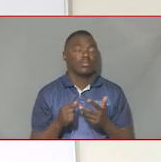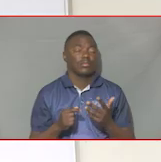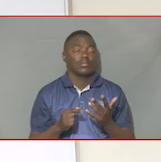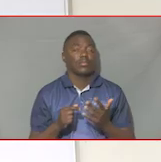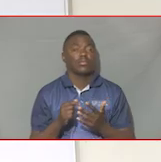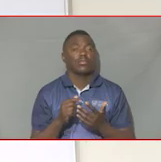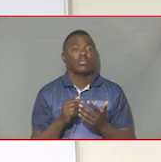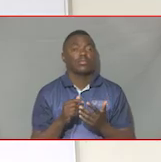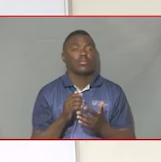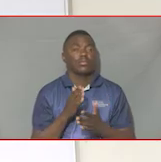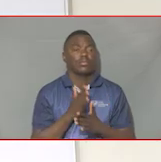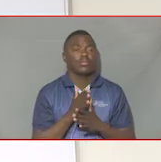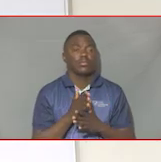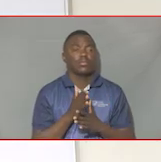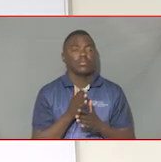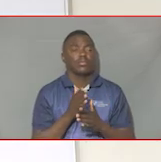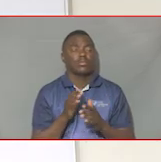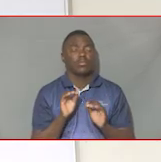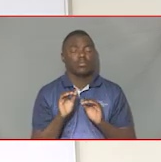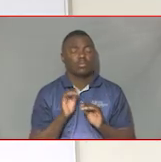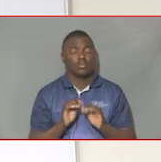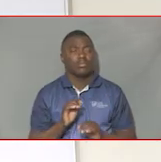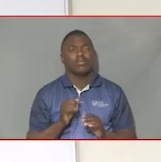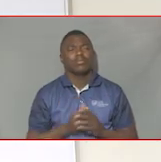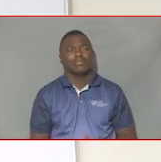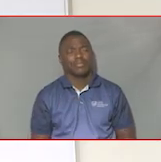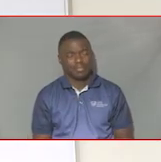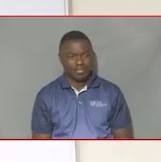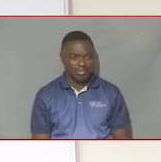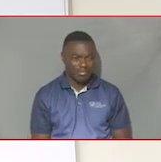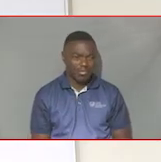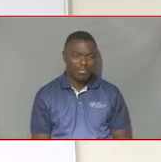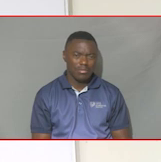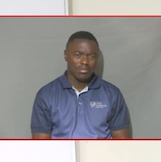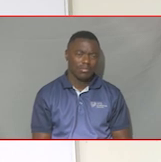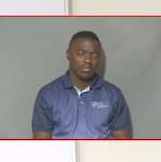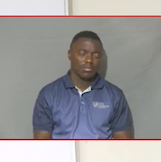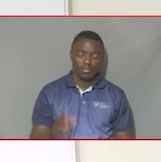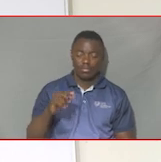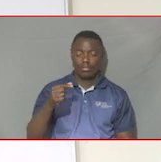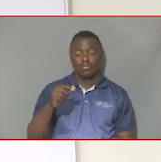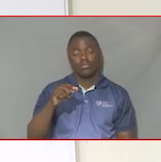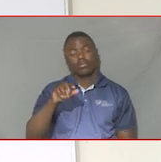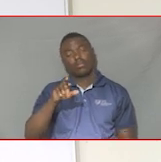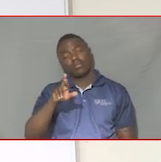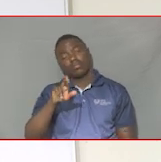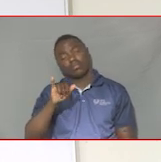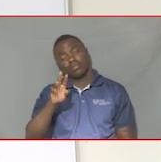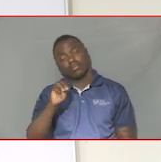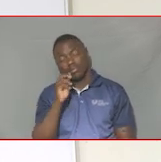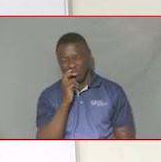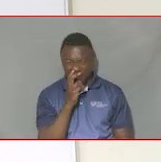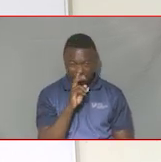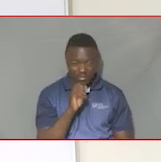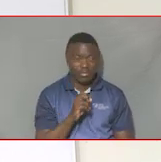milk sold are recorded in the table below. On the grid in the answer book, draw a